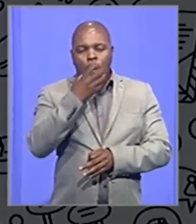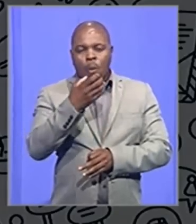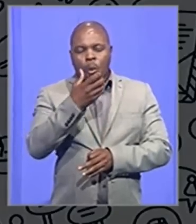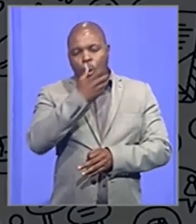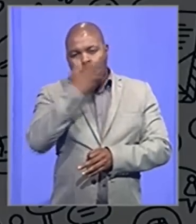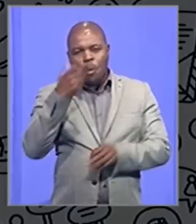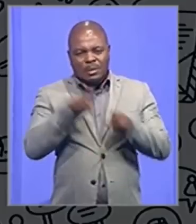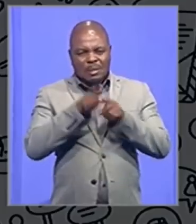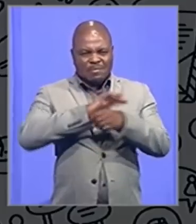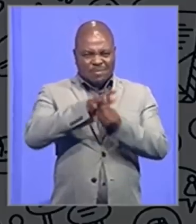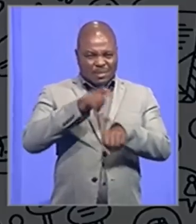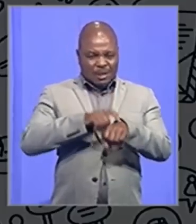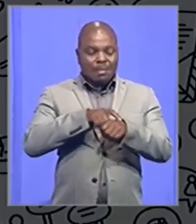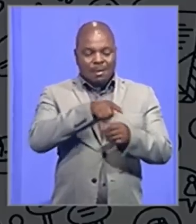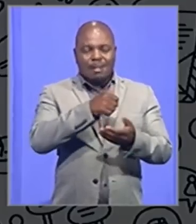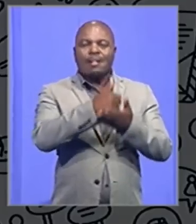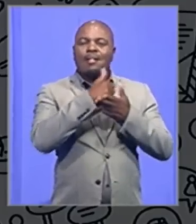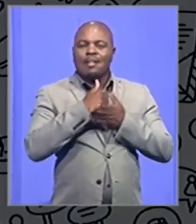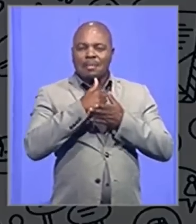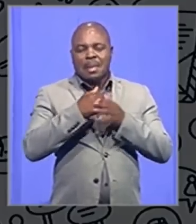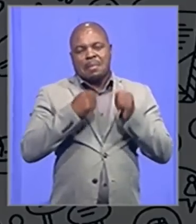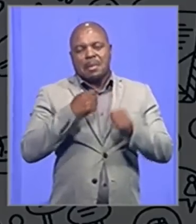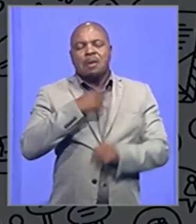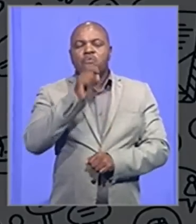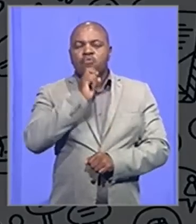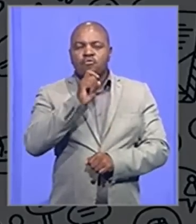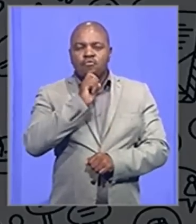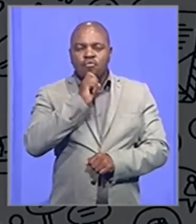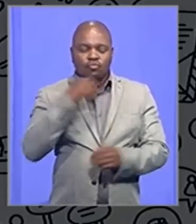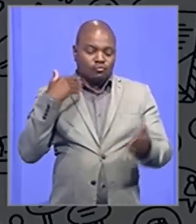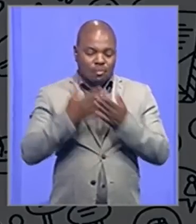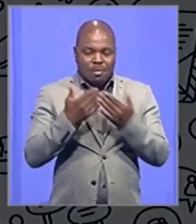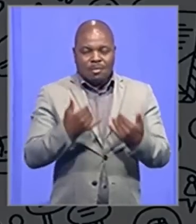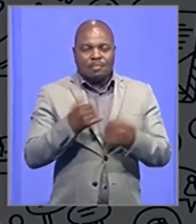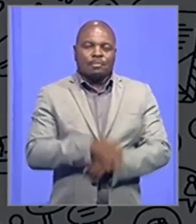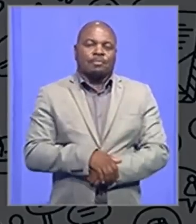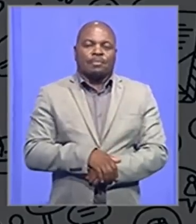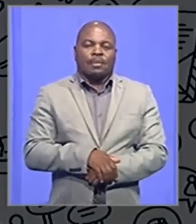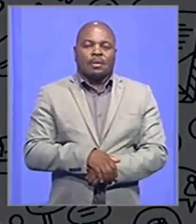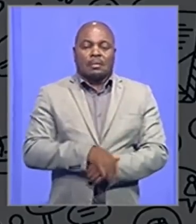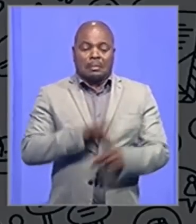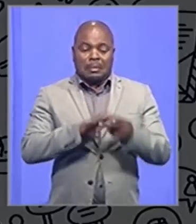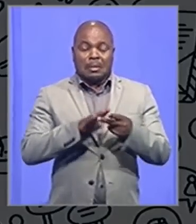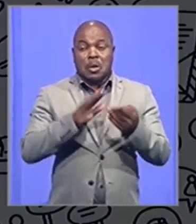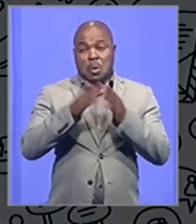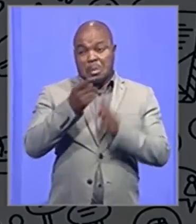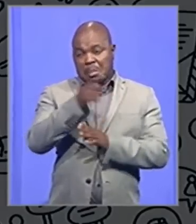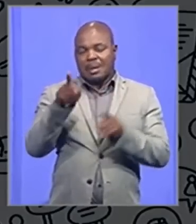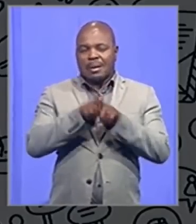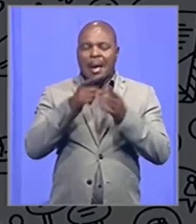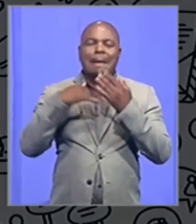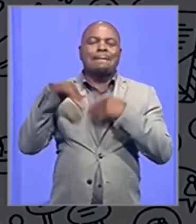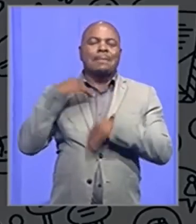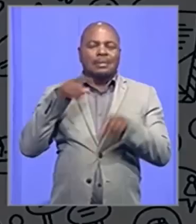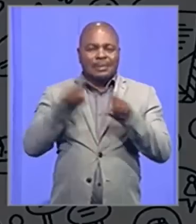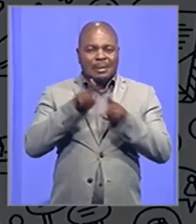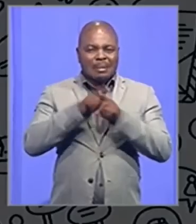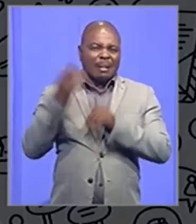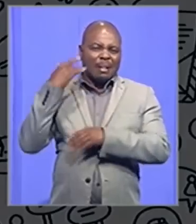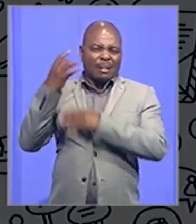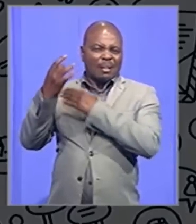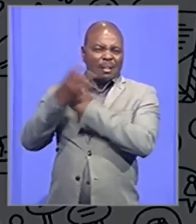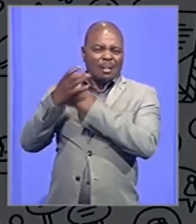nnete nna ya nsebeletsa ke yona motswako ntse ke itshebeletsa ka yona go fitlhela ha jwale. E se ka setšhaba se ka gotlela mono keletsong ena